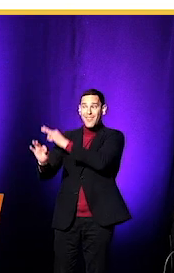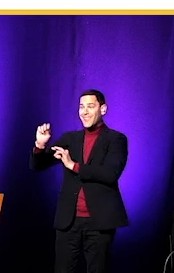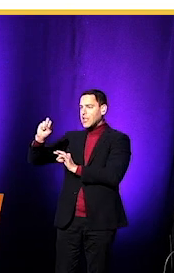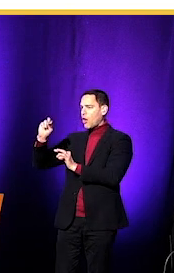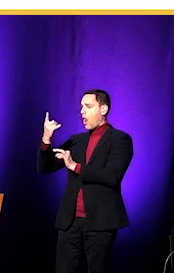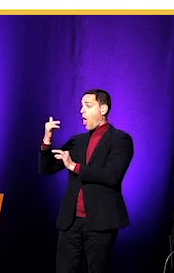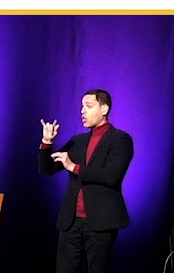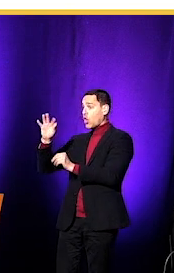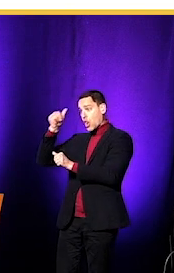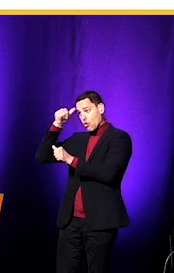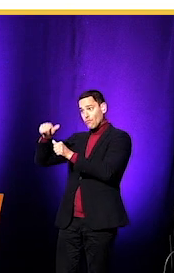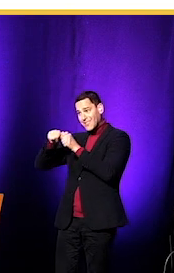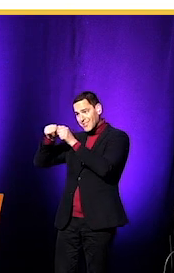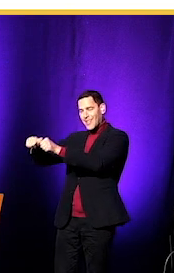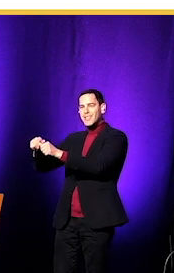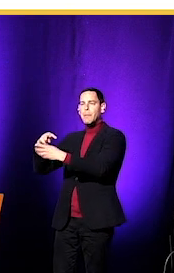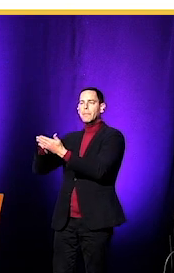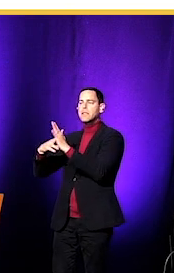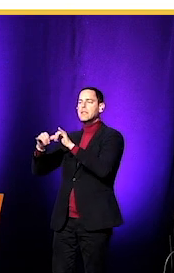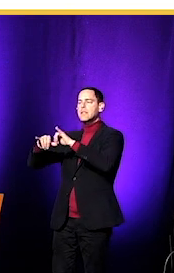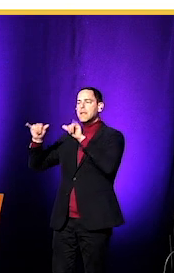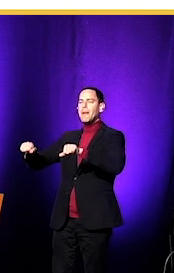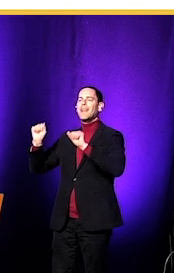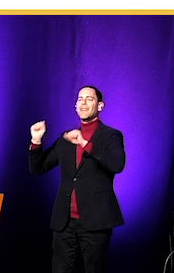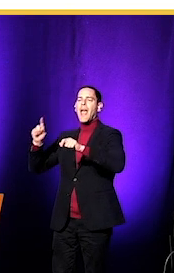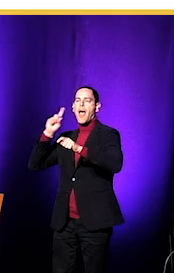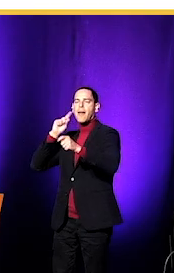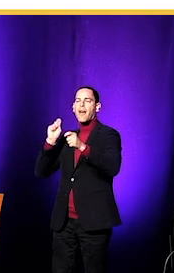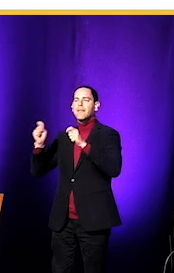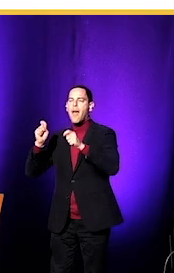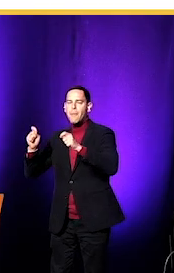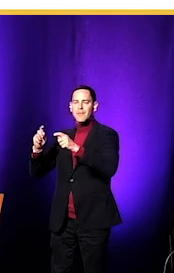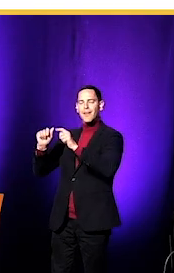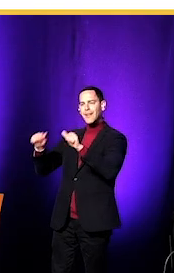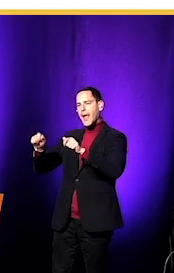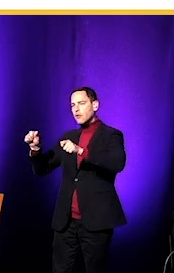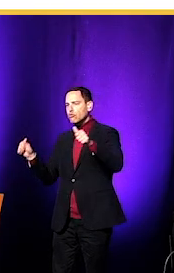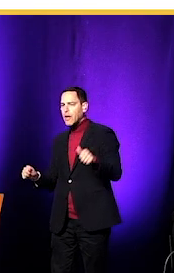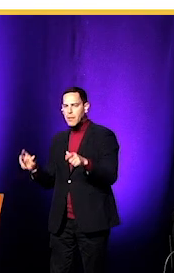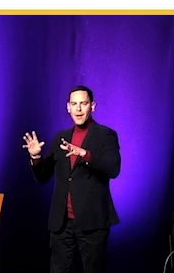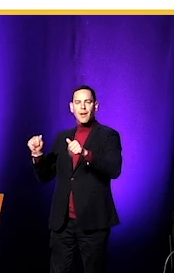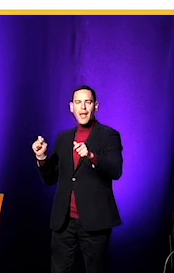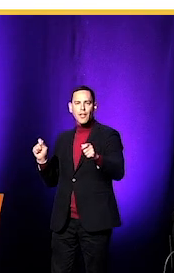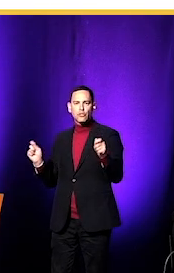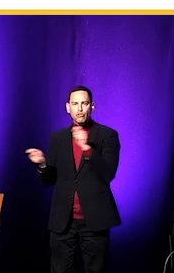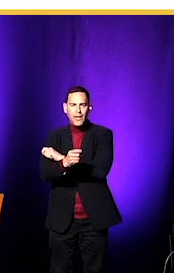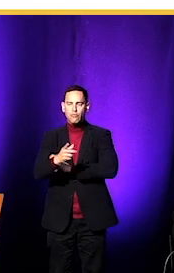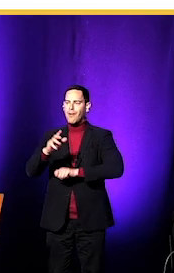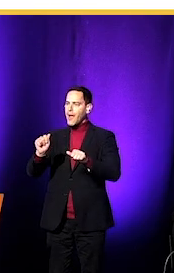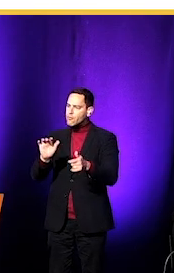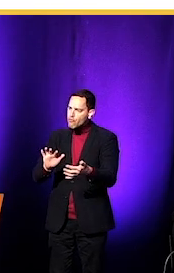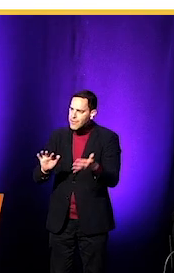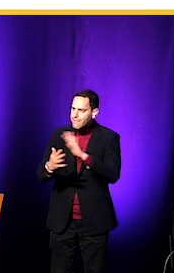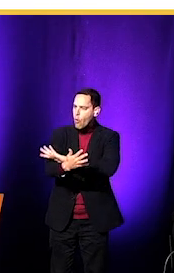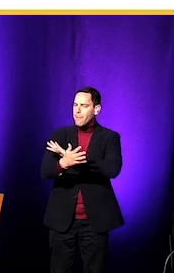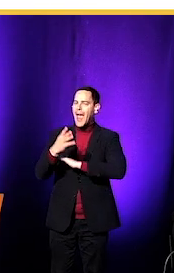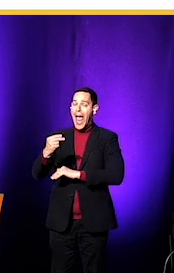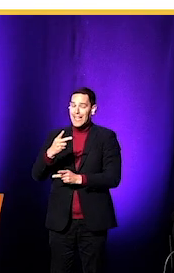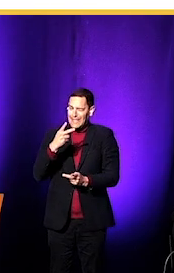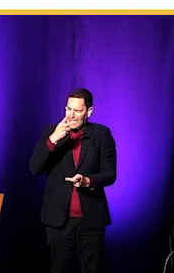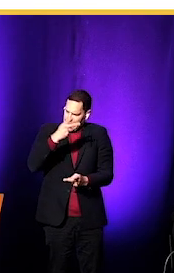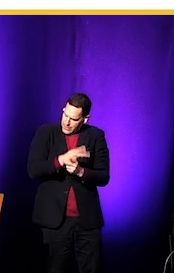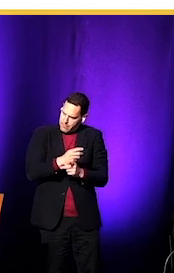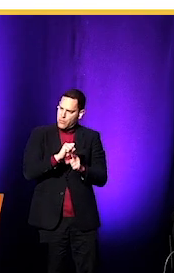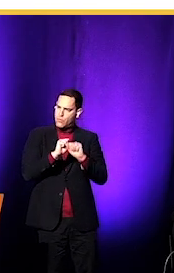system's ability to adapt, to shape, to change and transform while sustaining the social welfare, resources, and